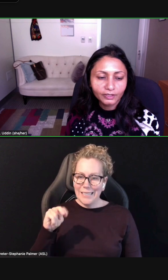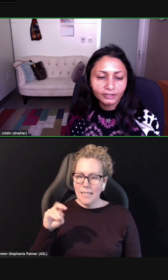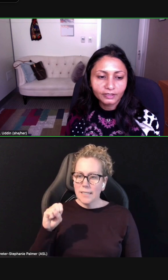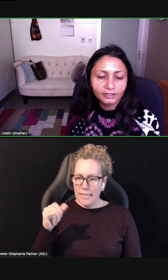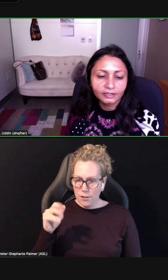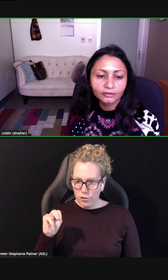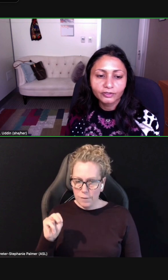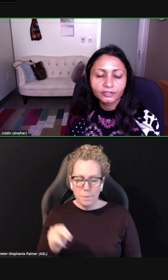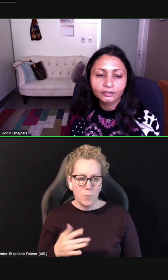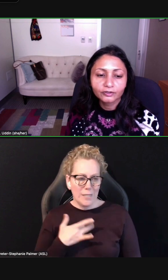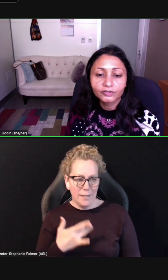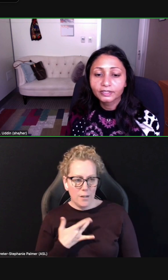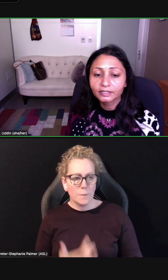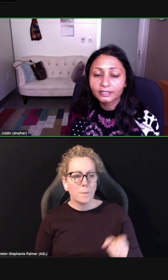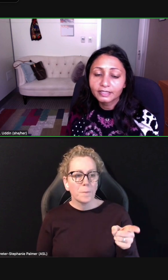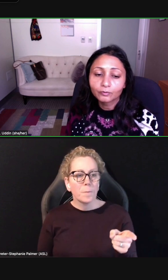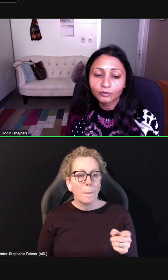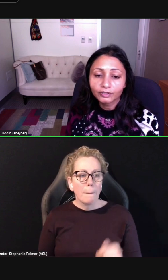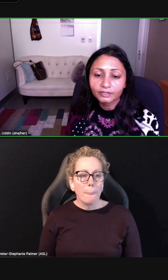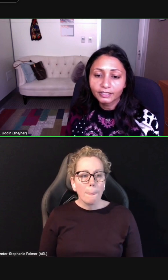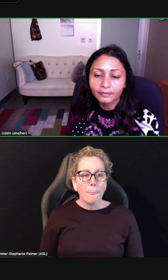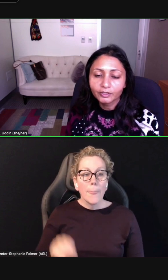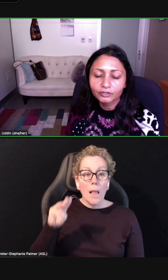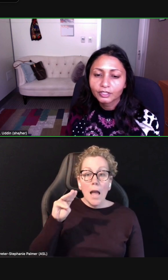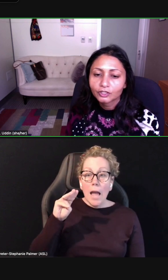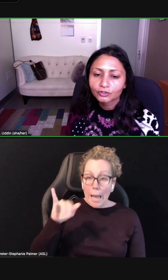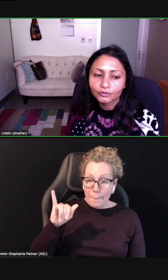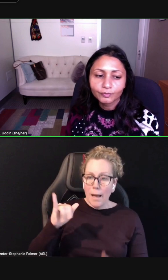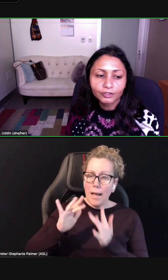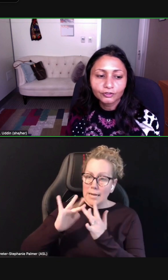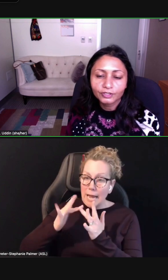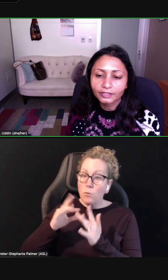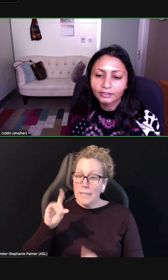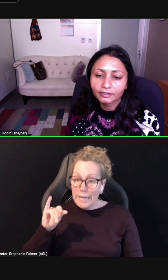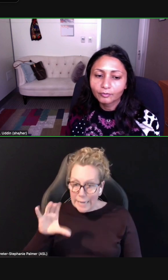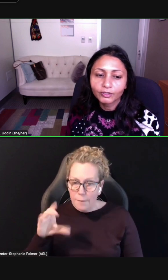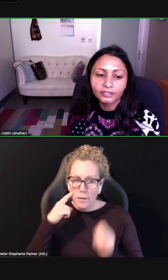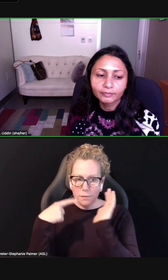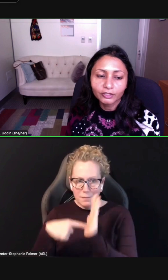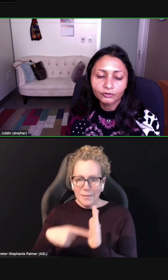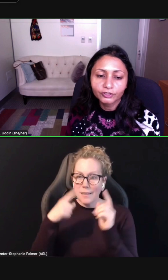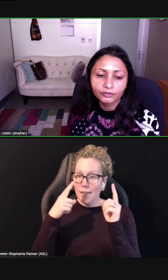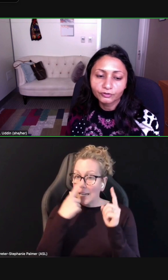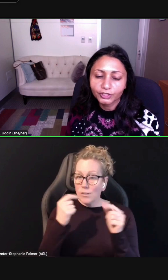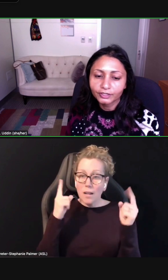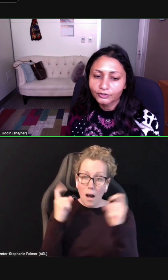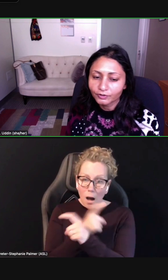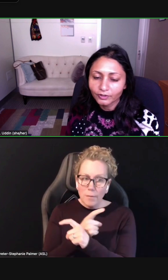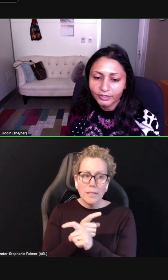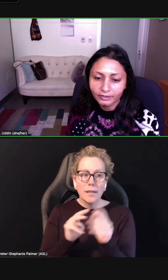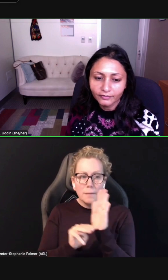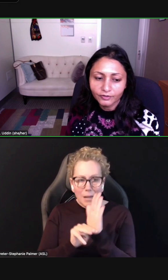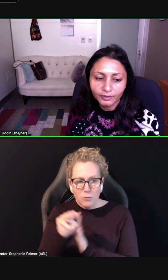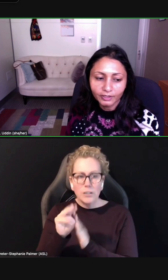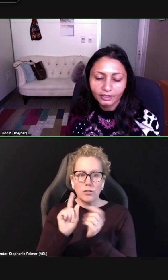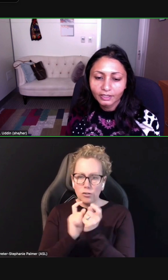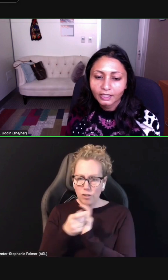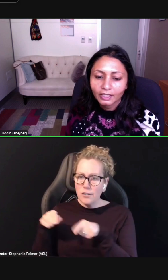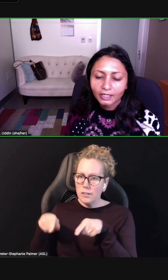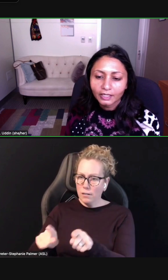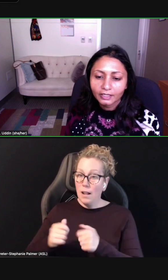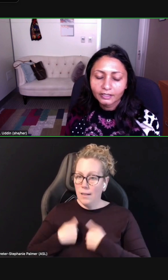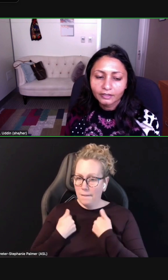And we think that the singular insular or salience network dynamics show some interesting and complex maturational changes across the